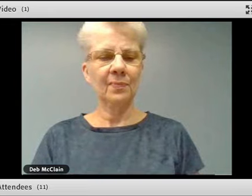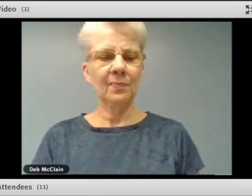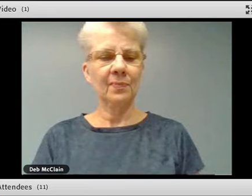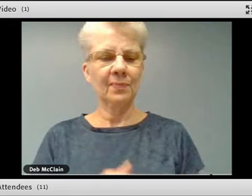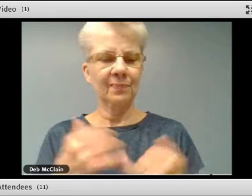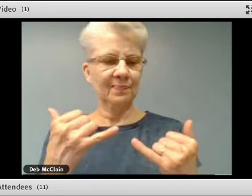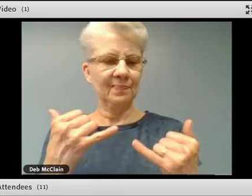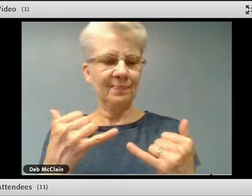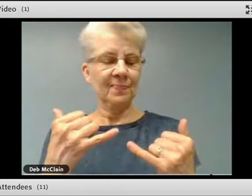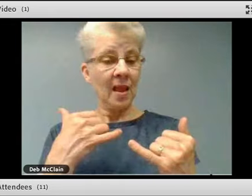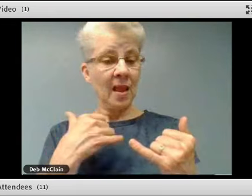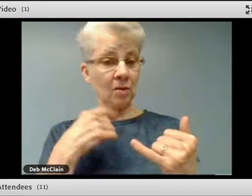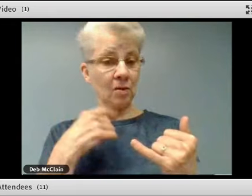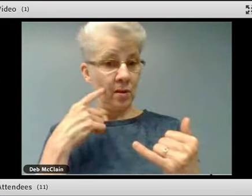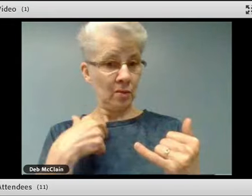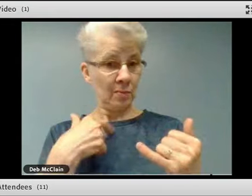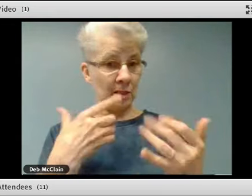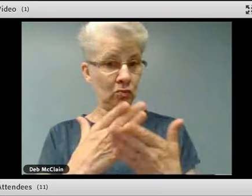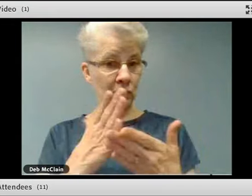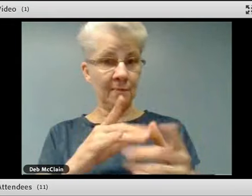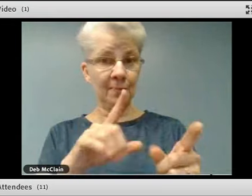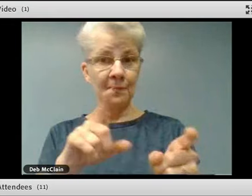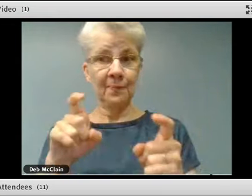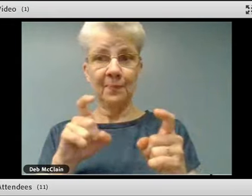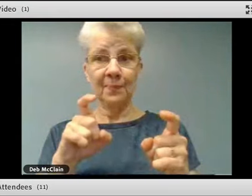So, can everyone hear me okay?